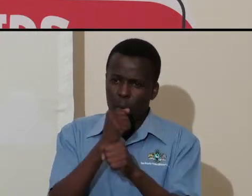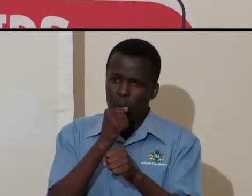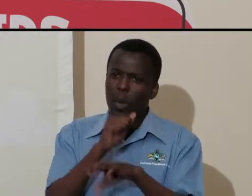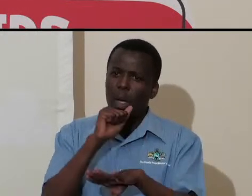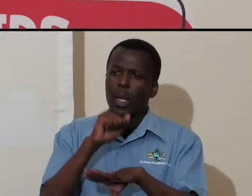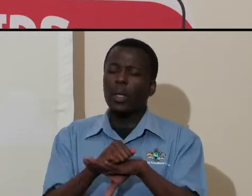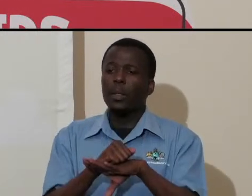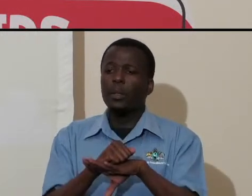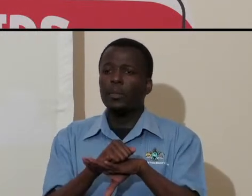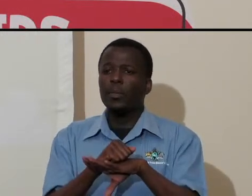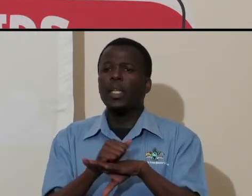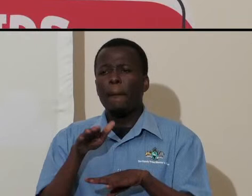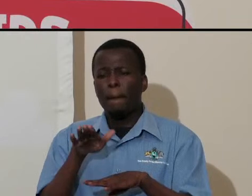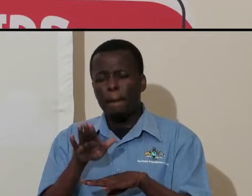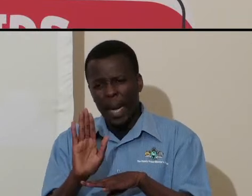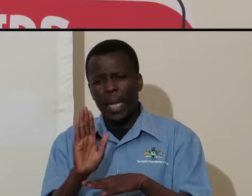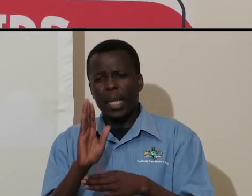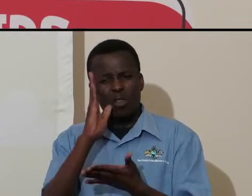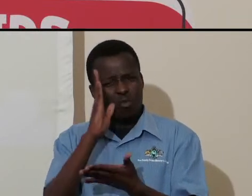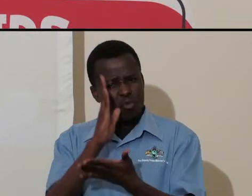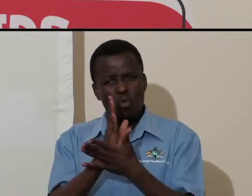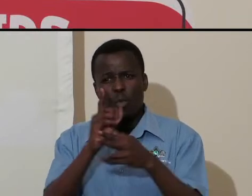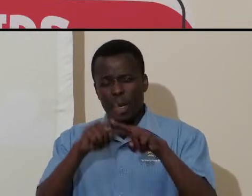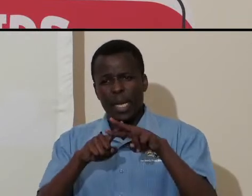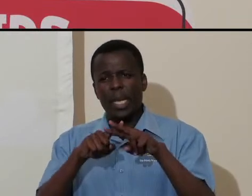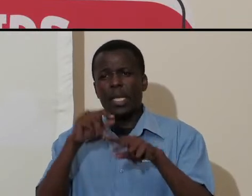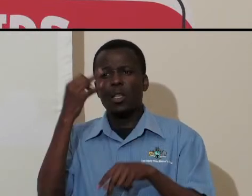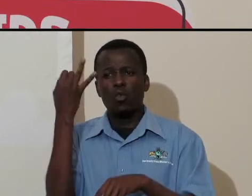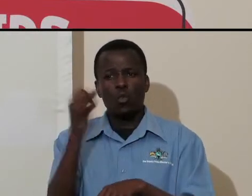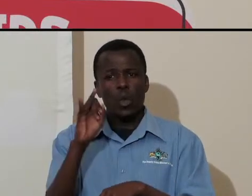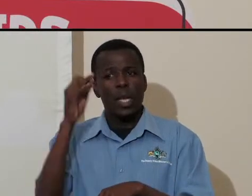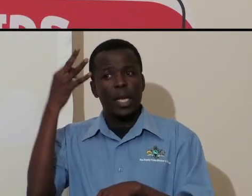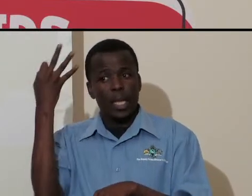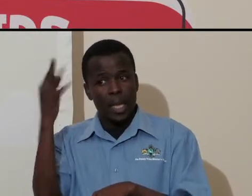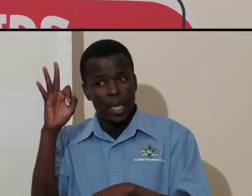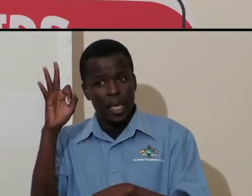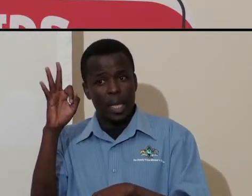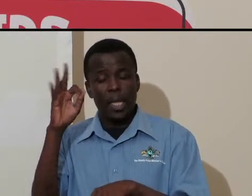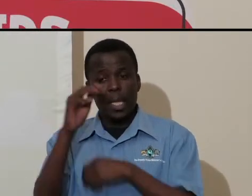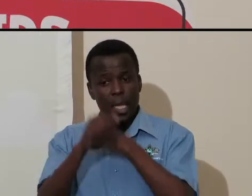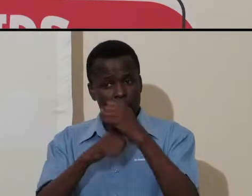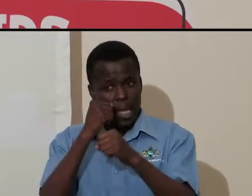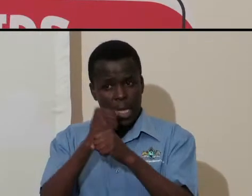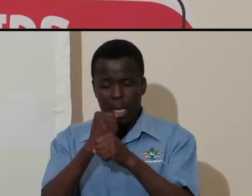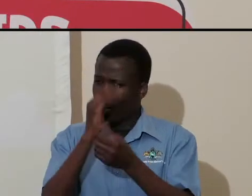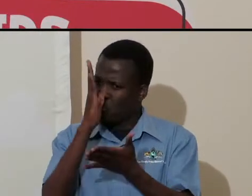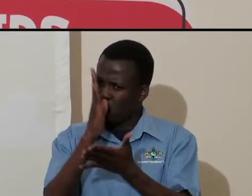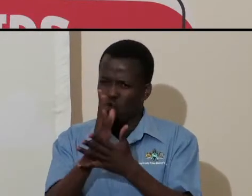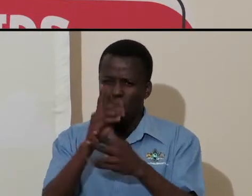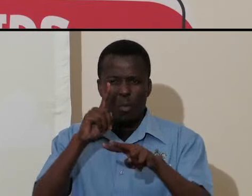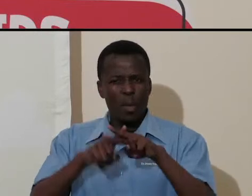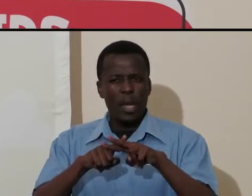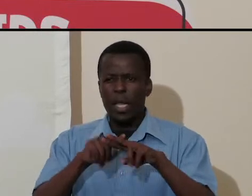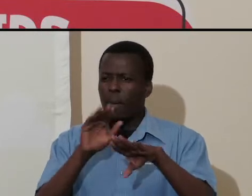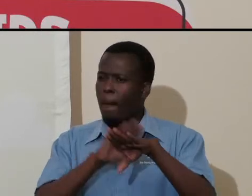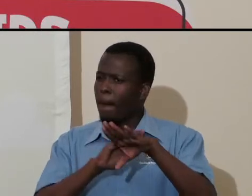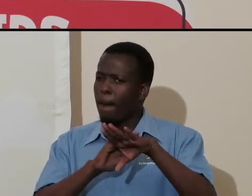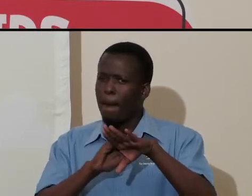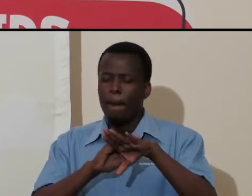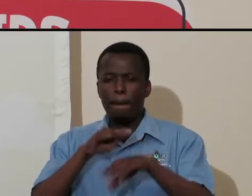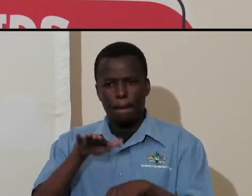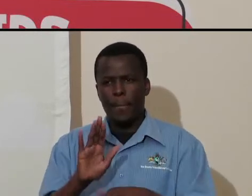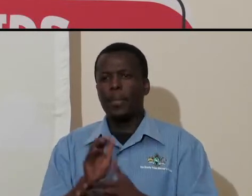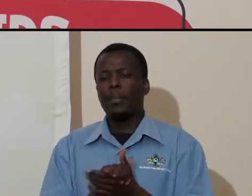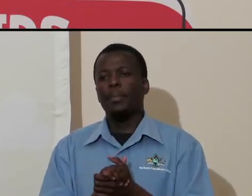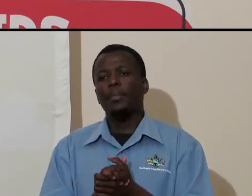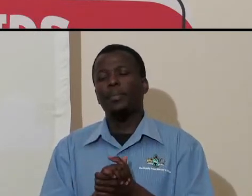commitment to end AIDS by 2030. And it's not because we lack the knowledge or the know-how.